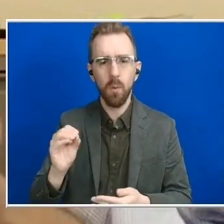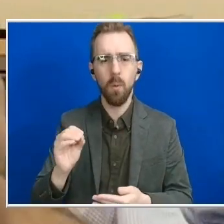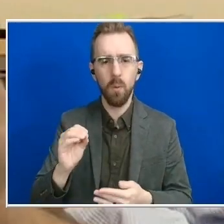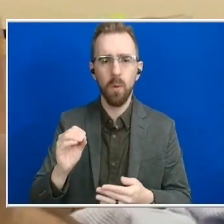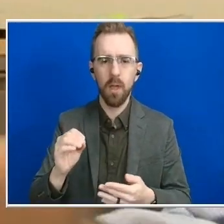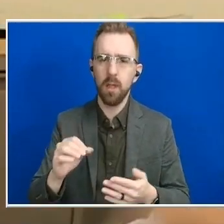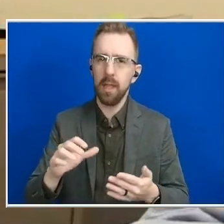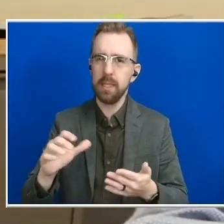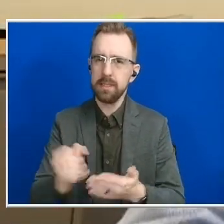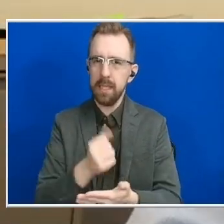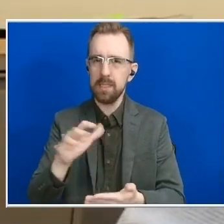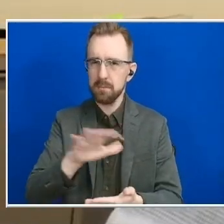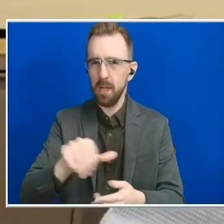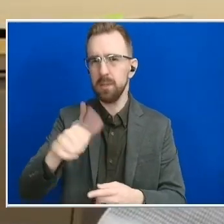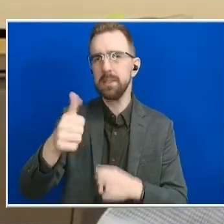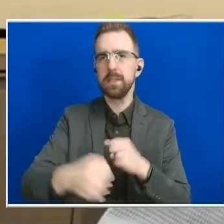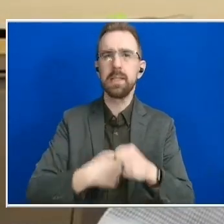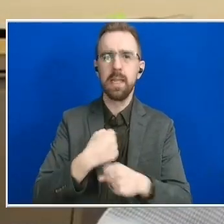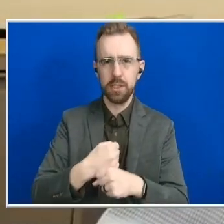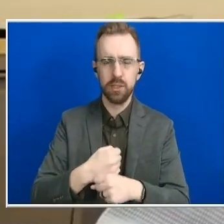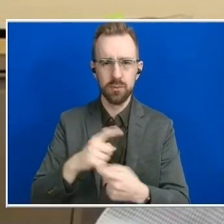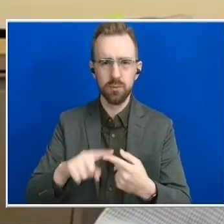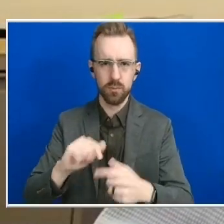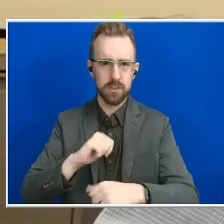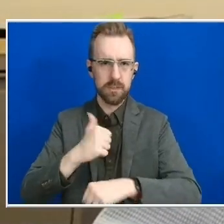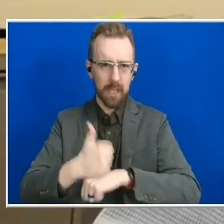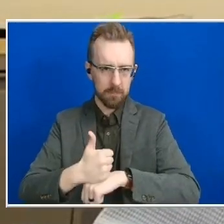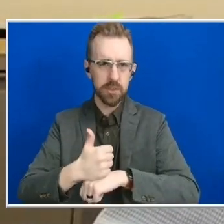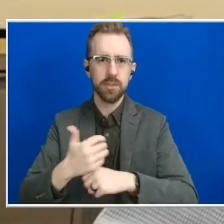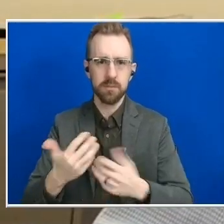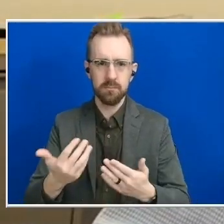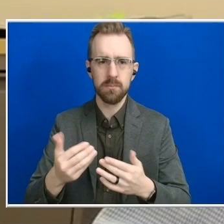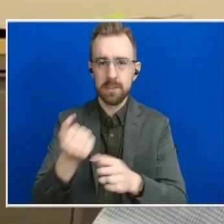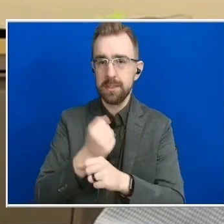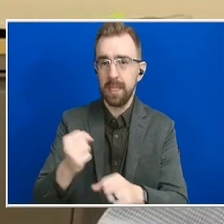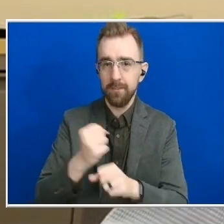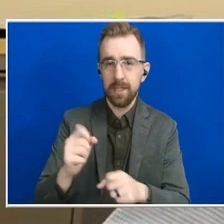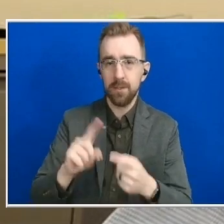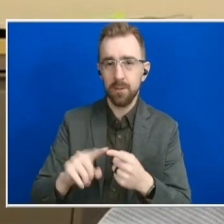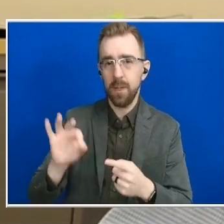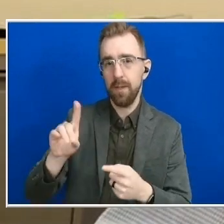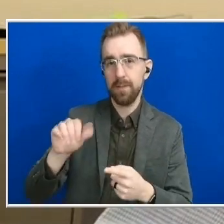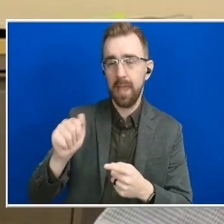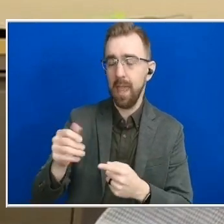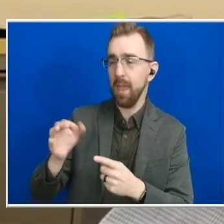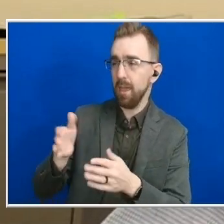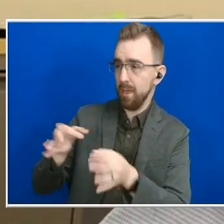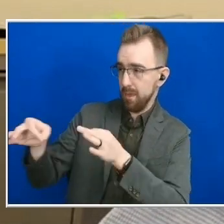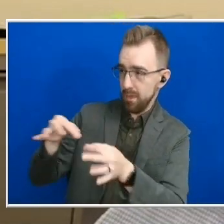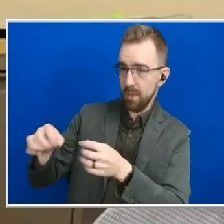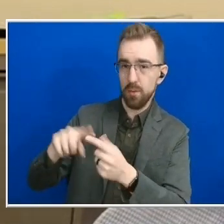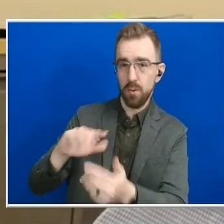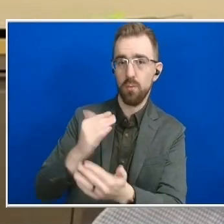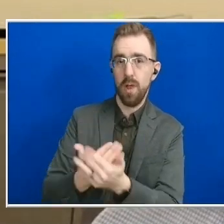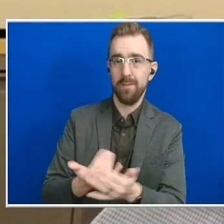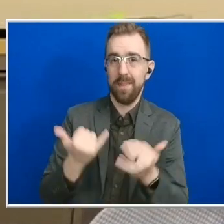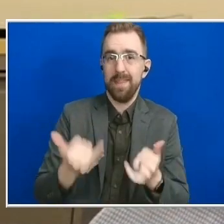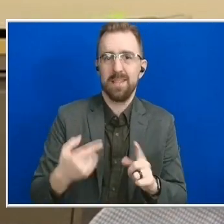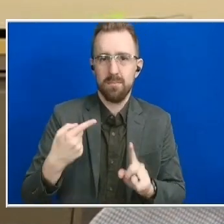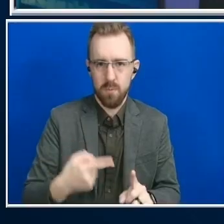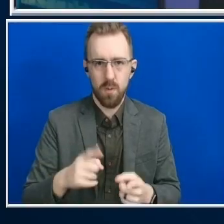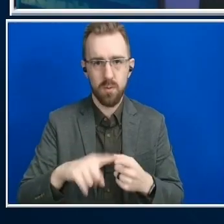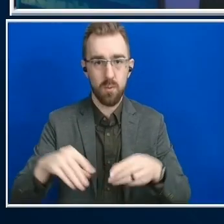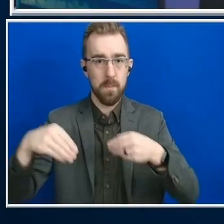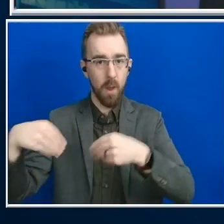a decade of establishing safety to the FDA to even get to this point, let alone to market.